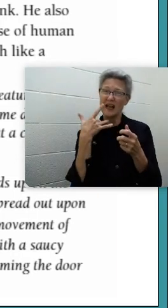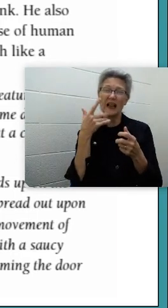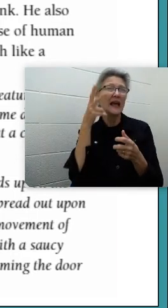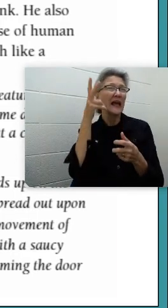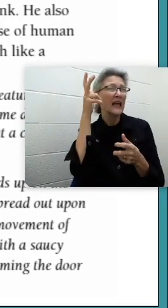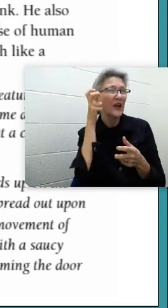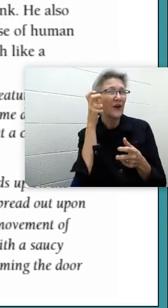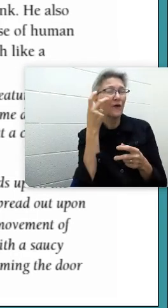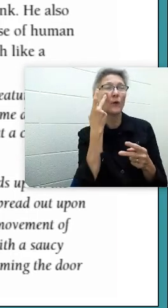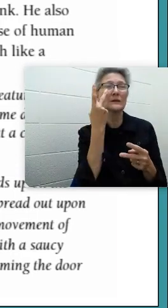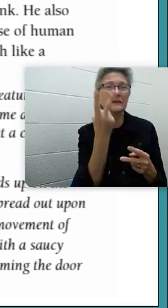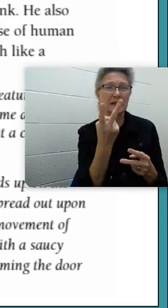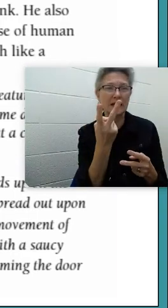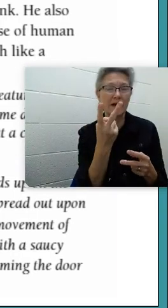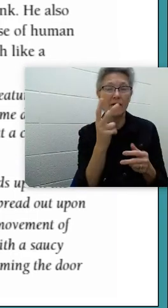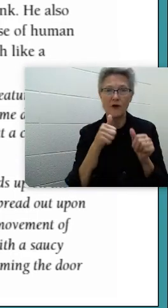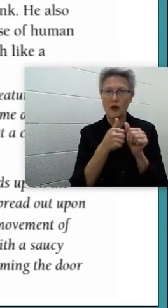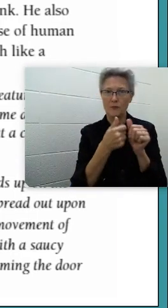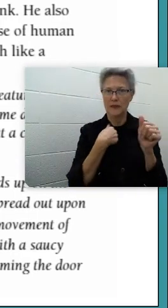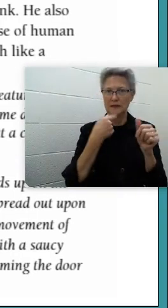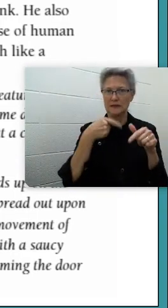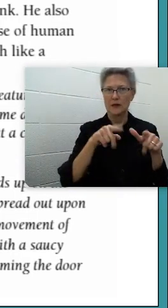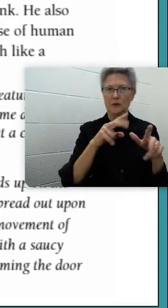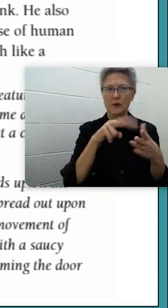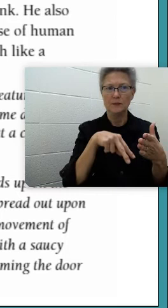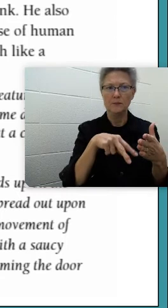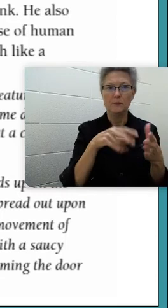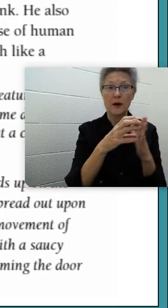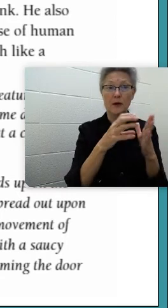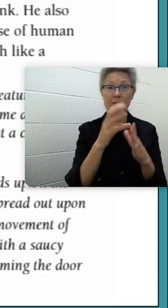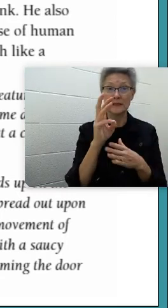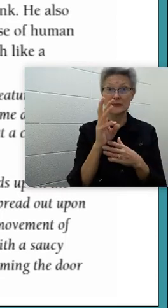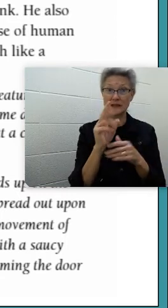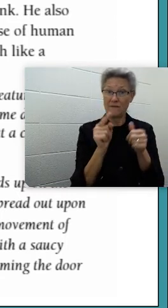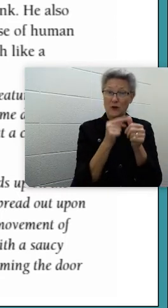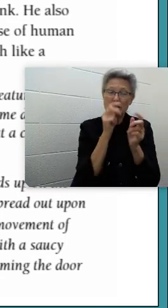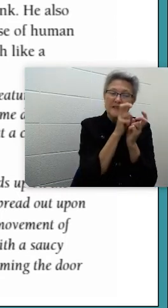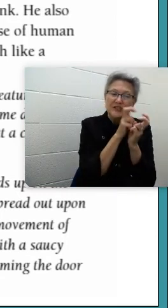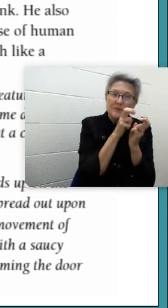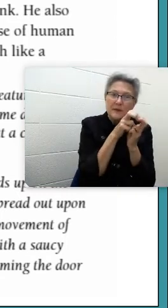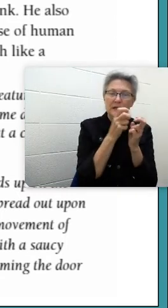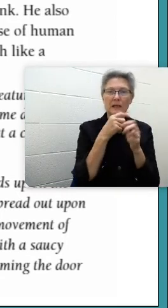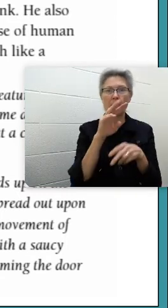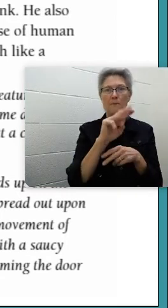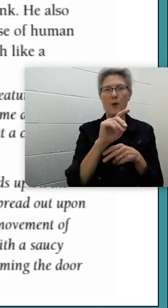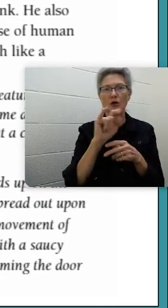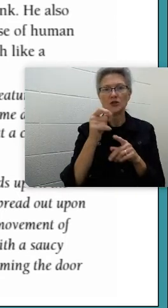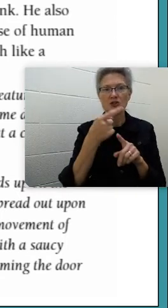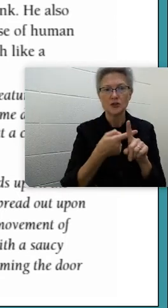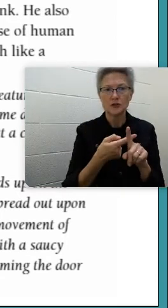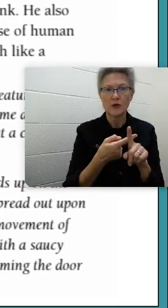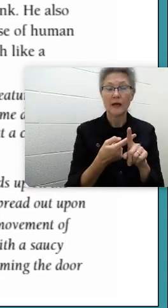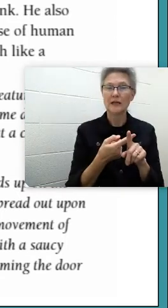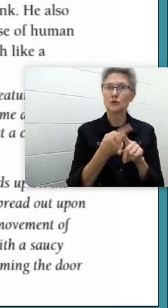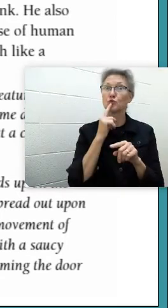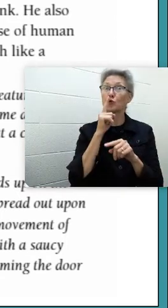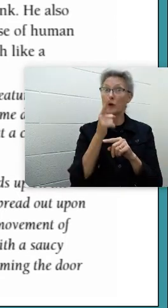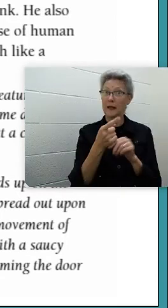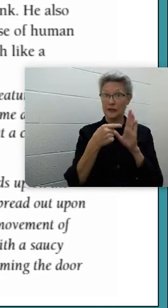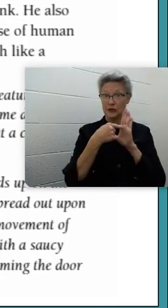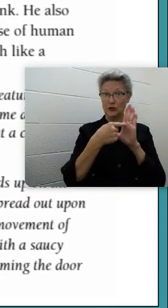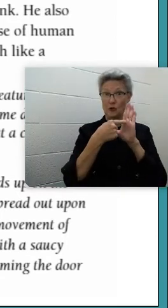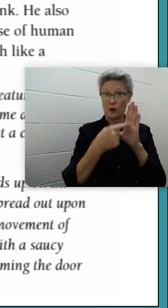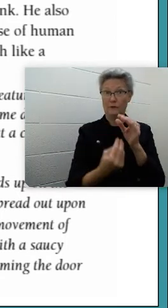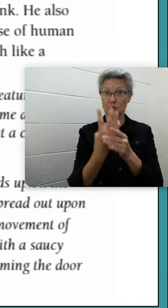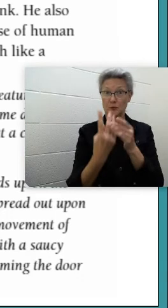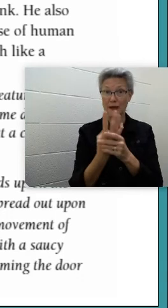read The Chipmunk. Paragraph 6. The first chipmunk in March is as sure a token of the spring